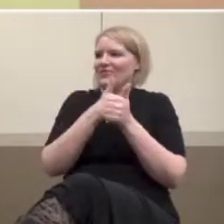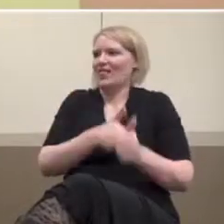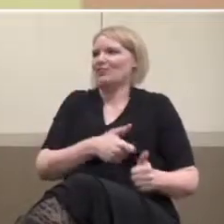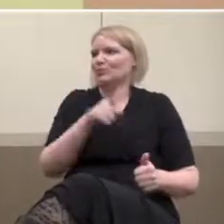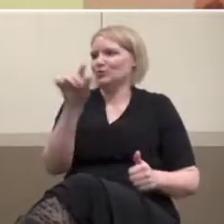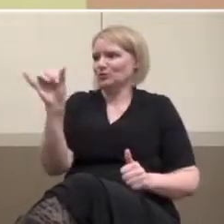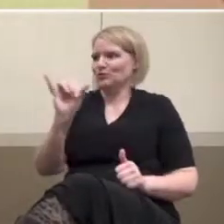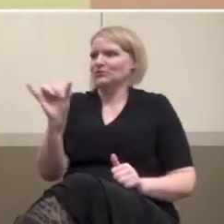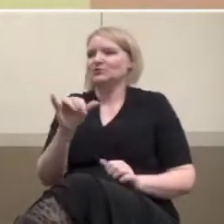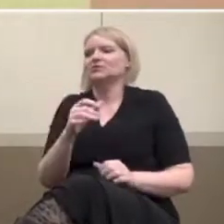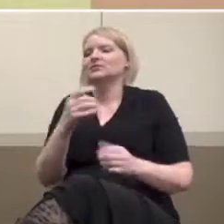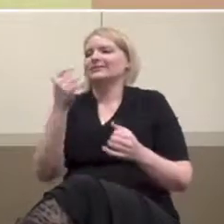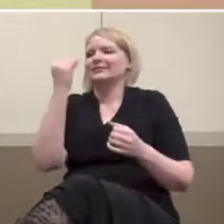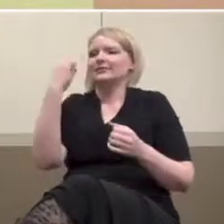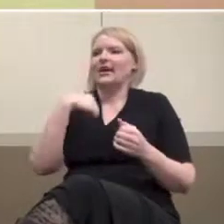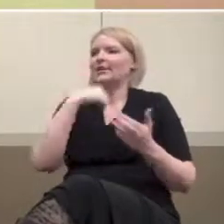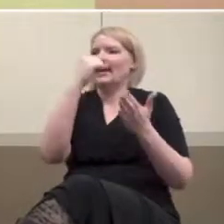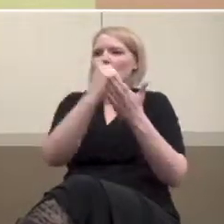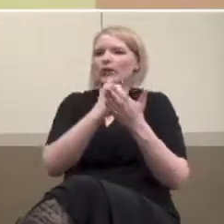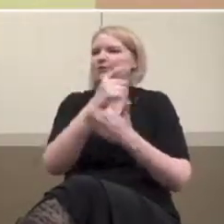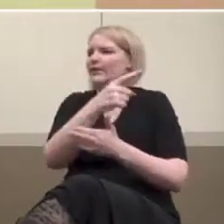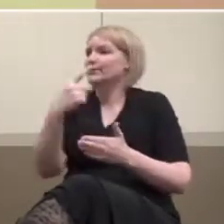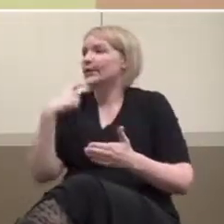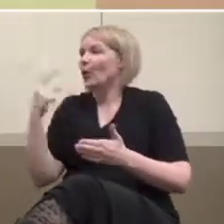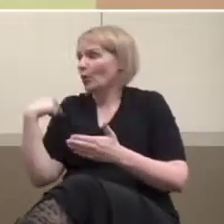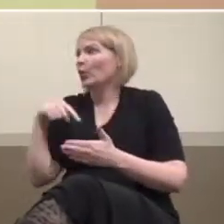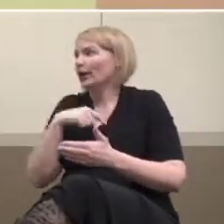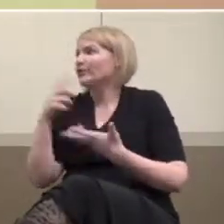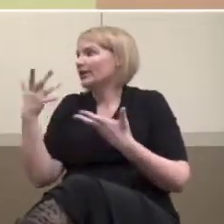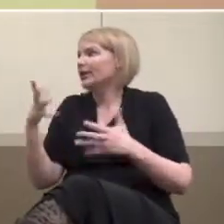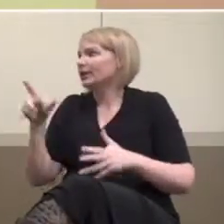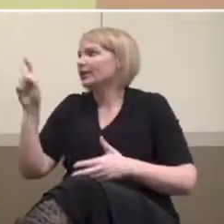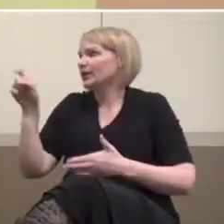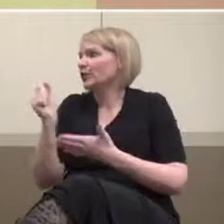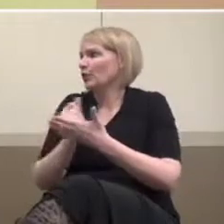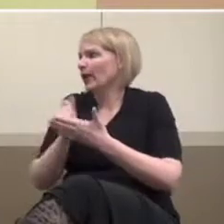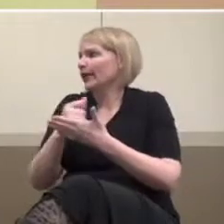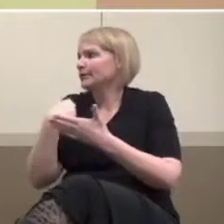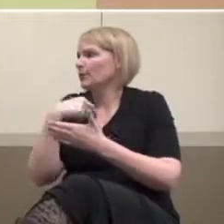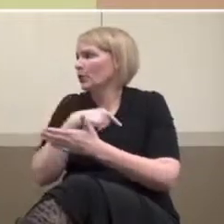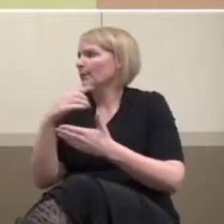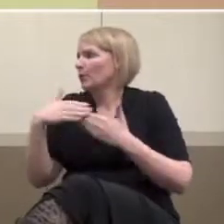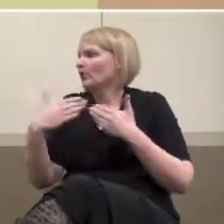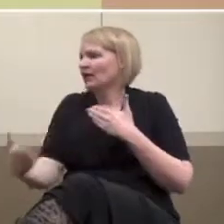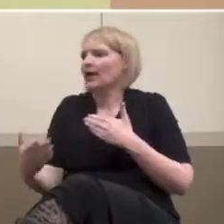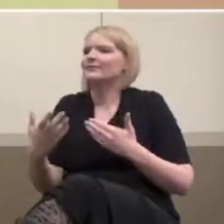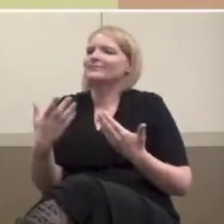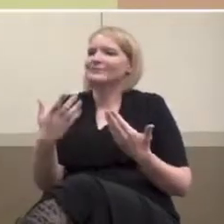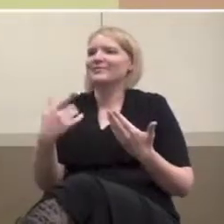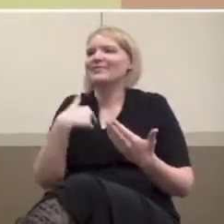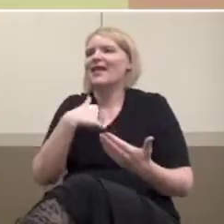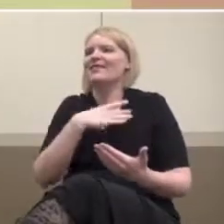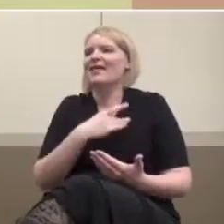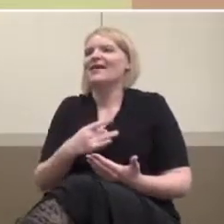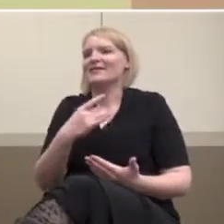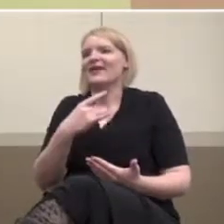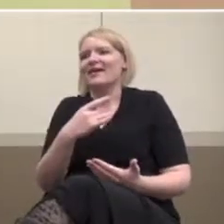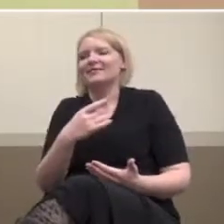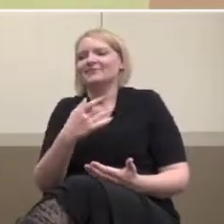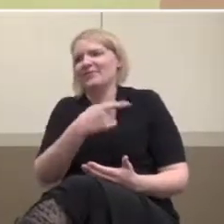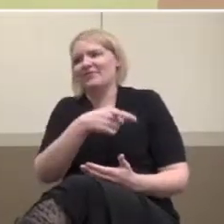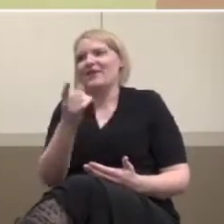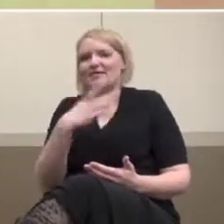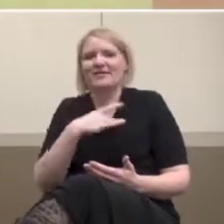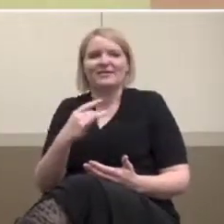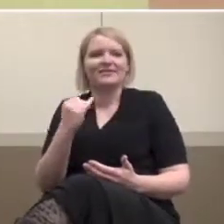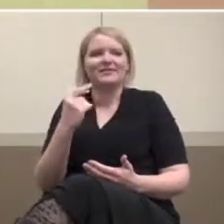But, you know, if I don't erase it, then they're like, we finished that, you need to erase it, we're moving on. So they kind of like that, and all the teachers that